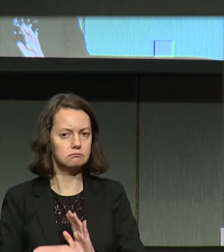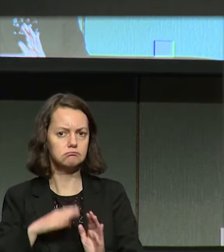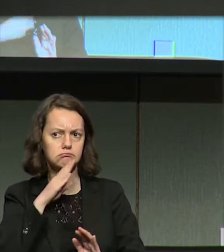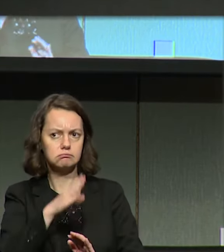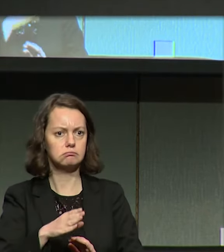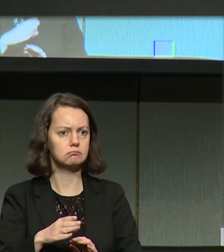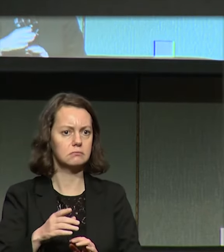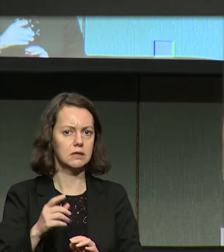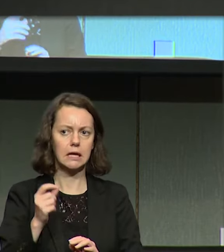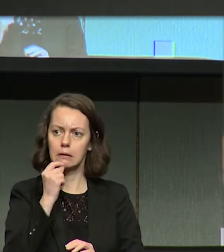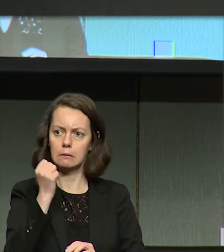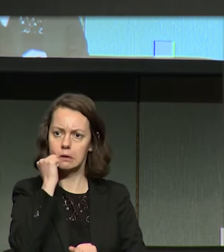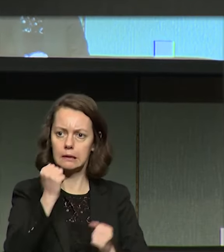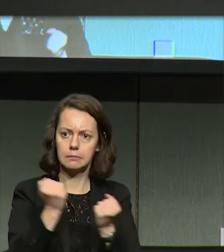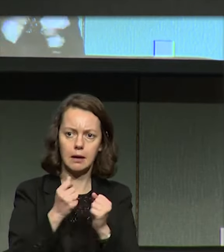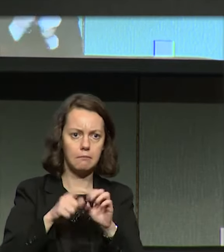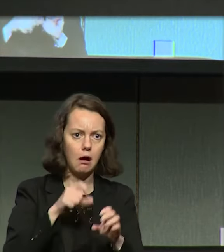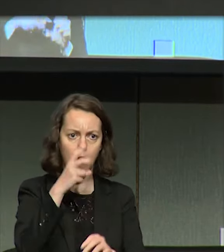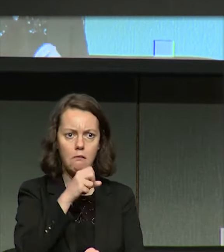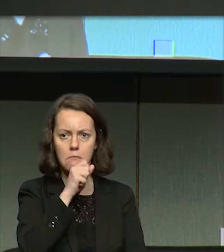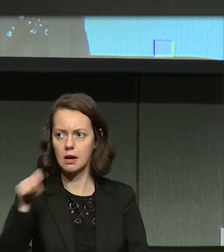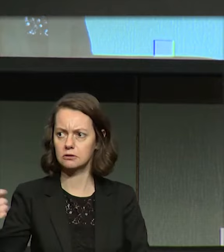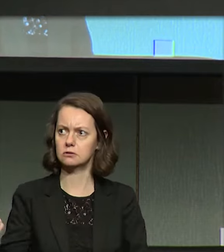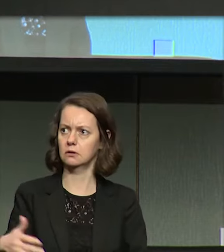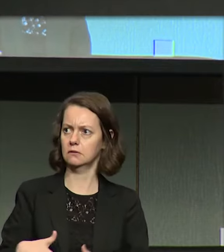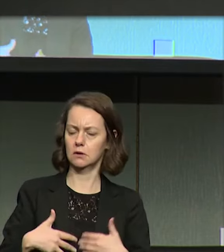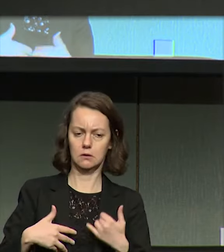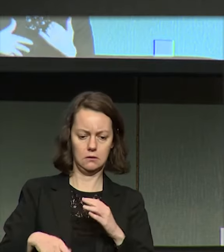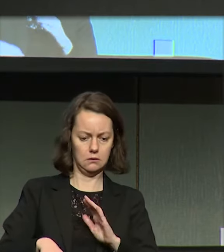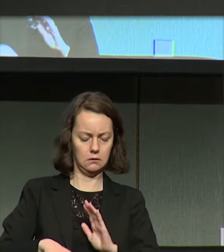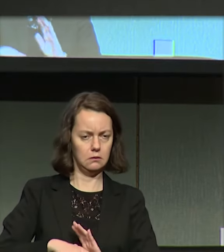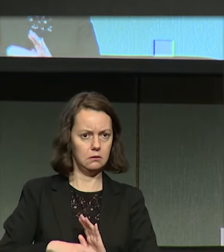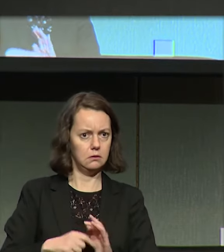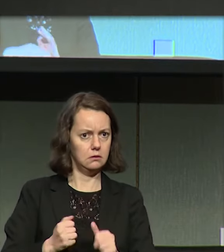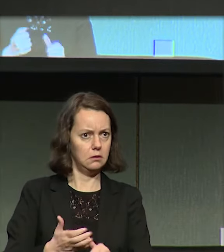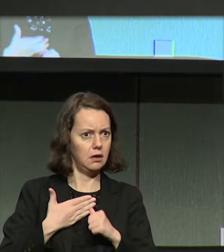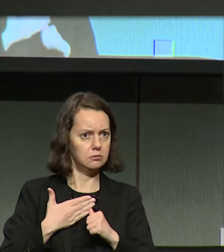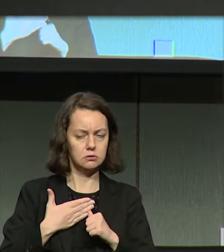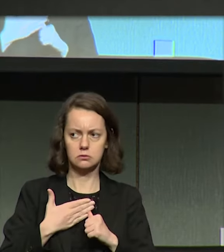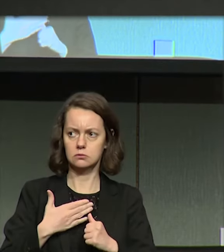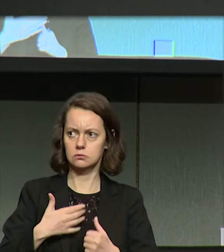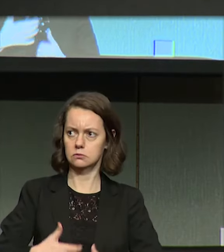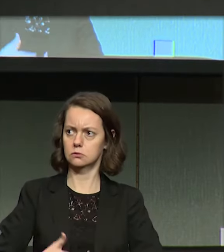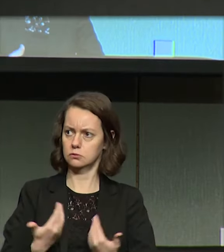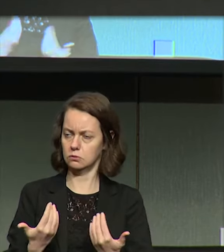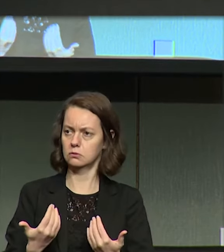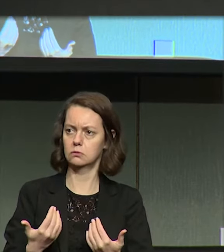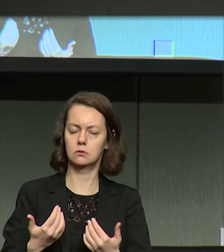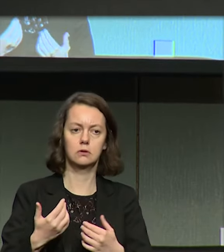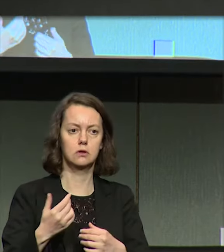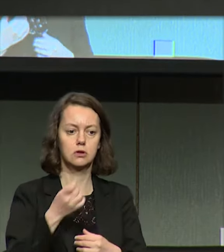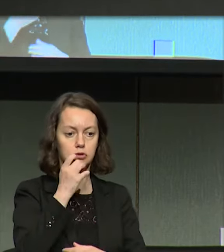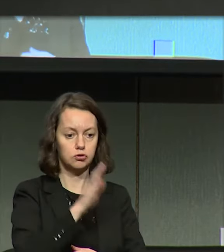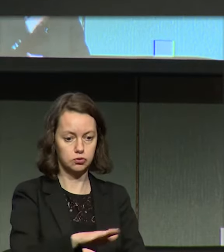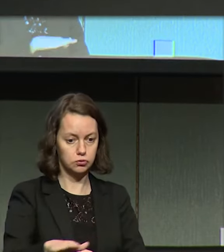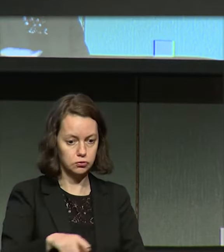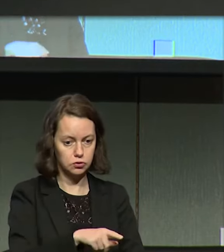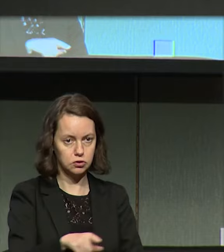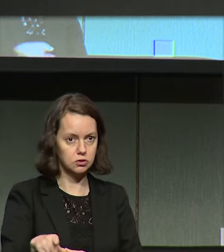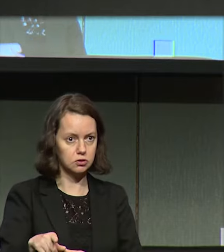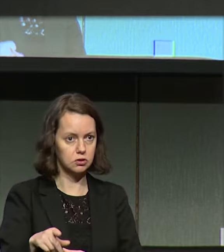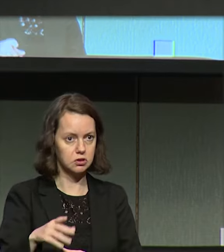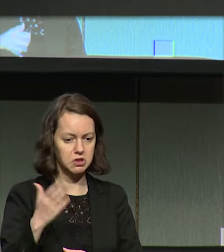getting called a little black bastard by the old guy next door, that makes my sense of being Aboriginal resonate strongly. When I see children getting